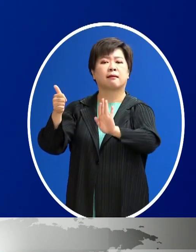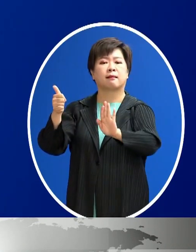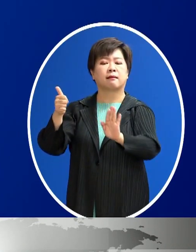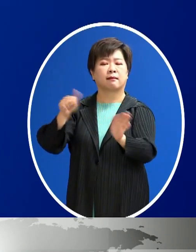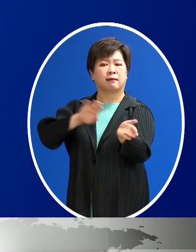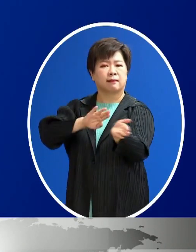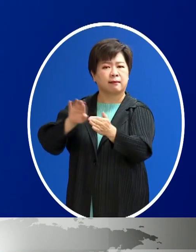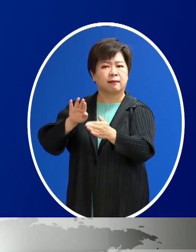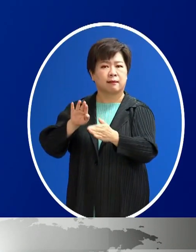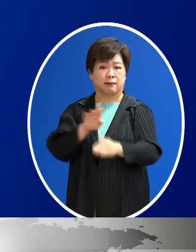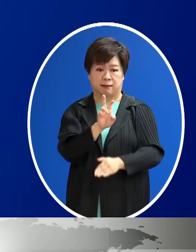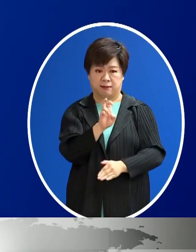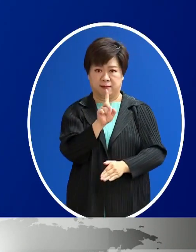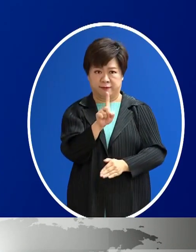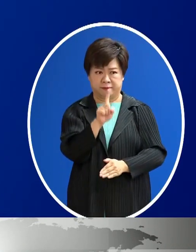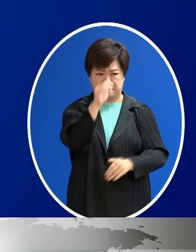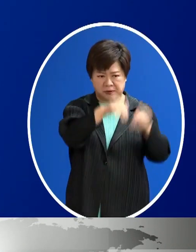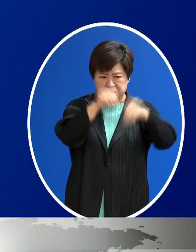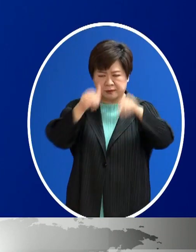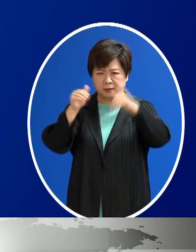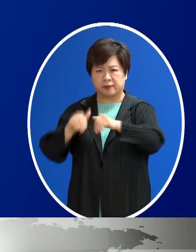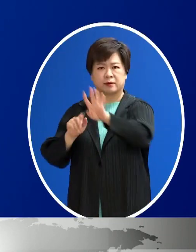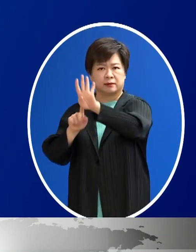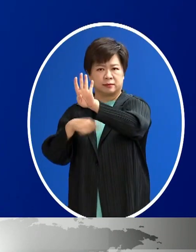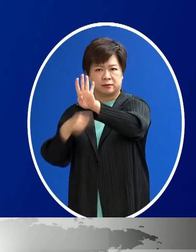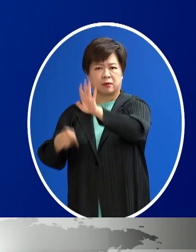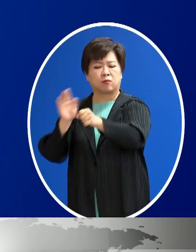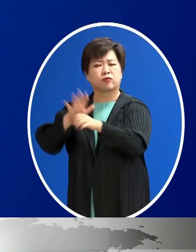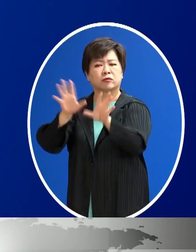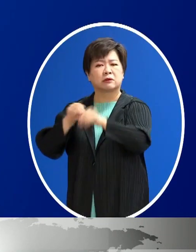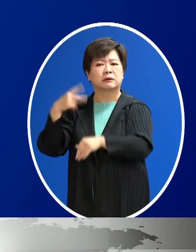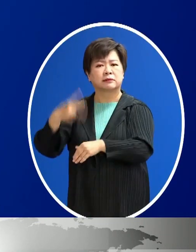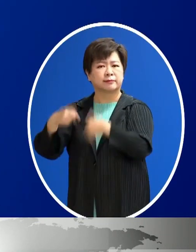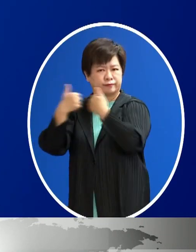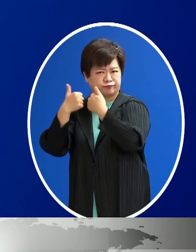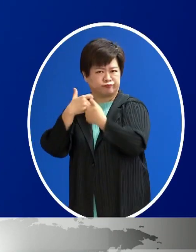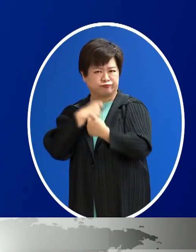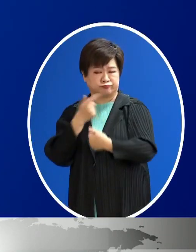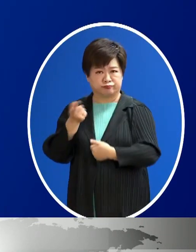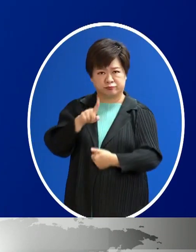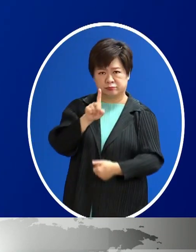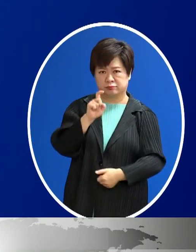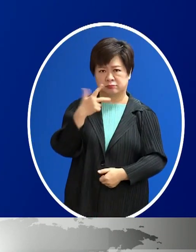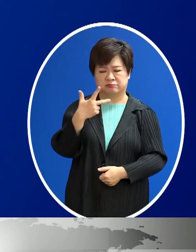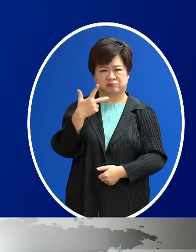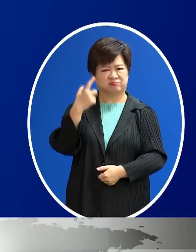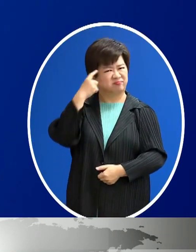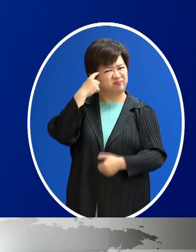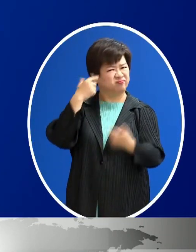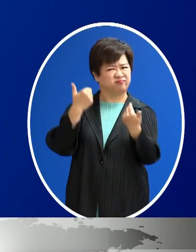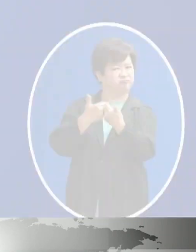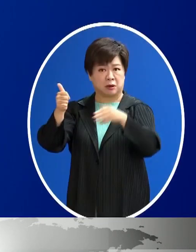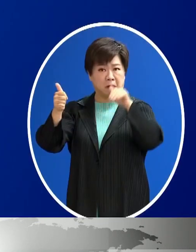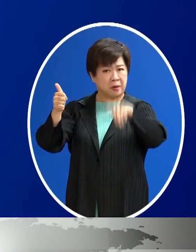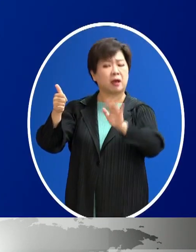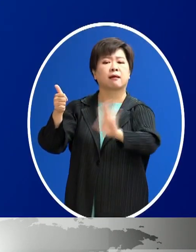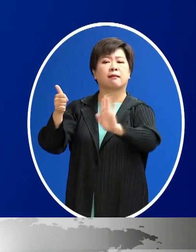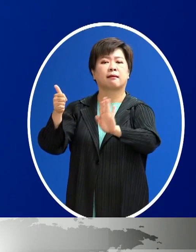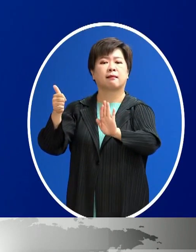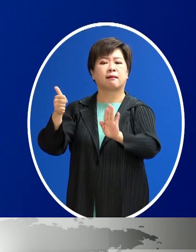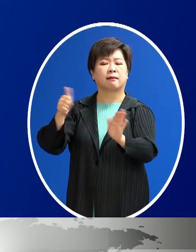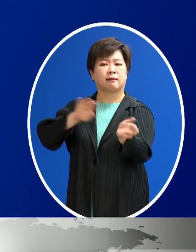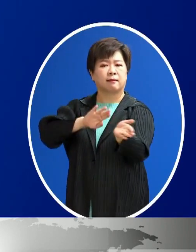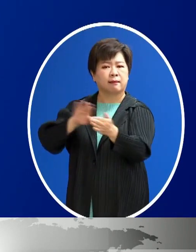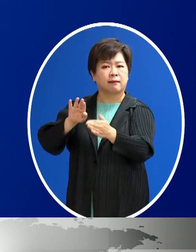were 22 experts on the panel. Not counting the abstention from the panel convener, 21 votes were cast. 4 of